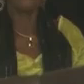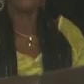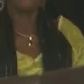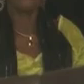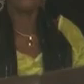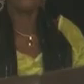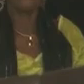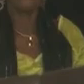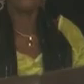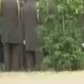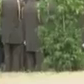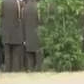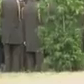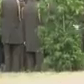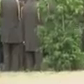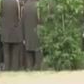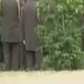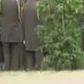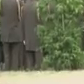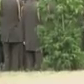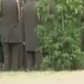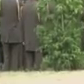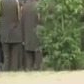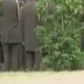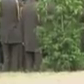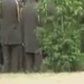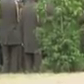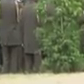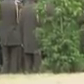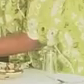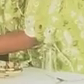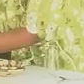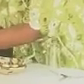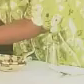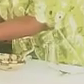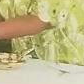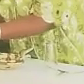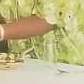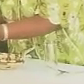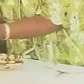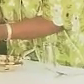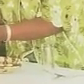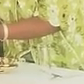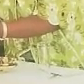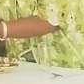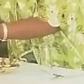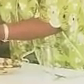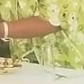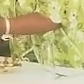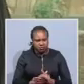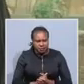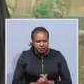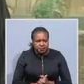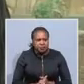In a more personal tribute, the Namibian leader revealed that apart from being freedom fighters, the late minister was just like family to